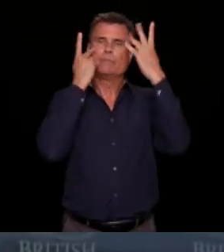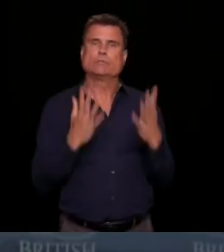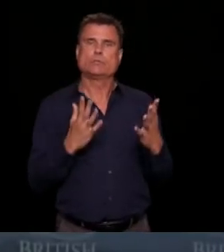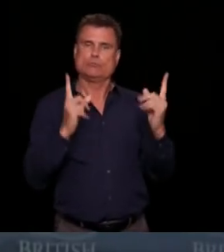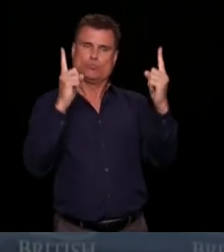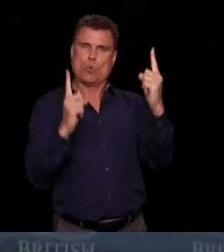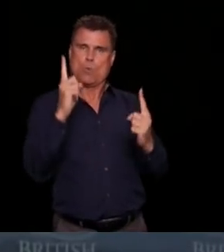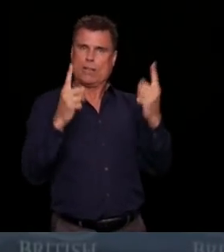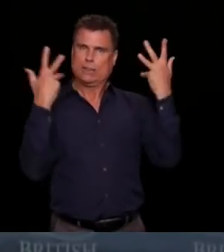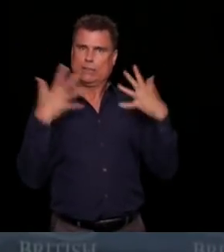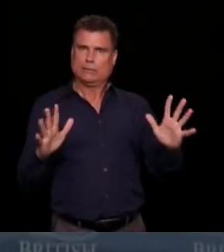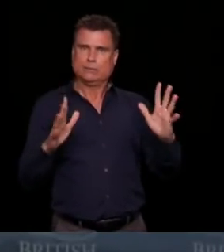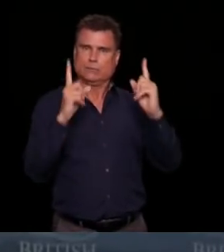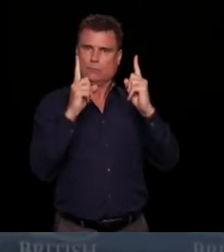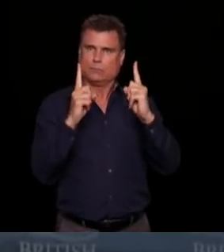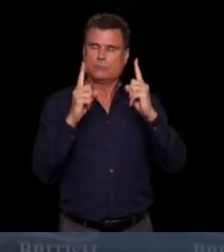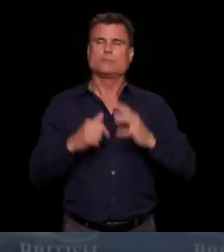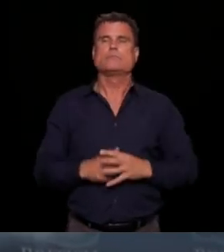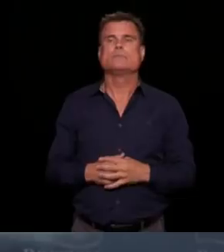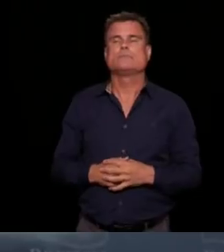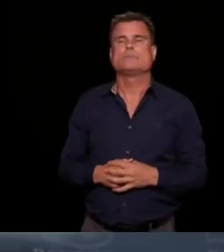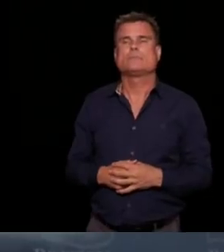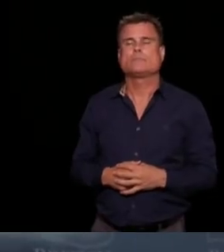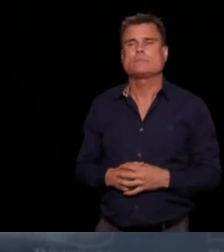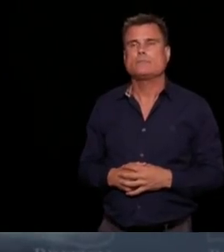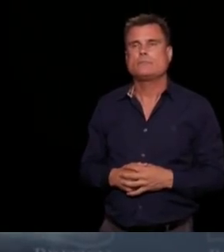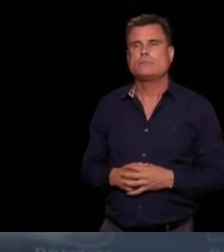CHLY. Thank you very much.